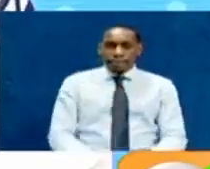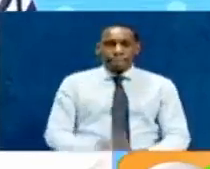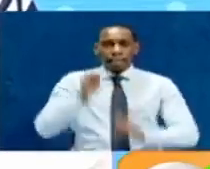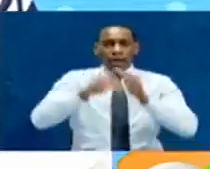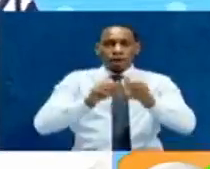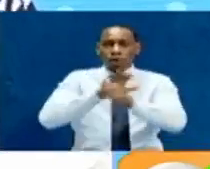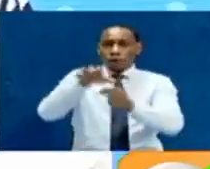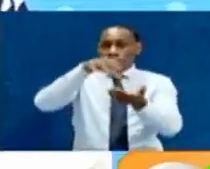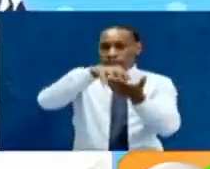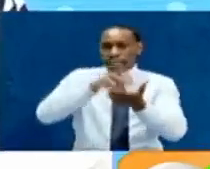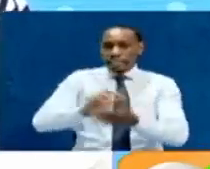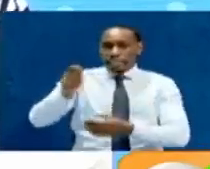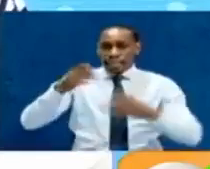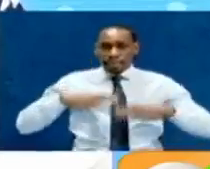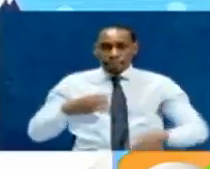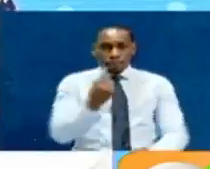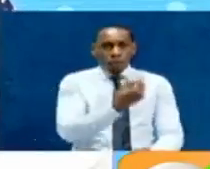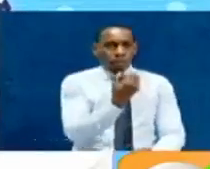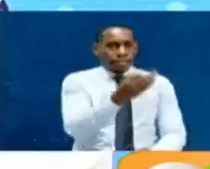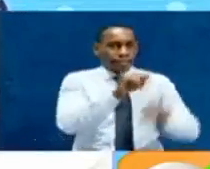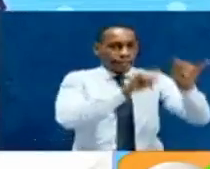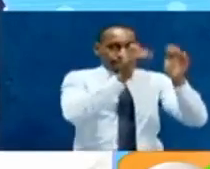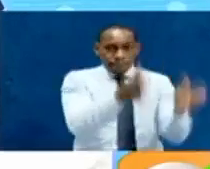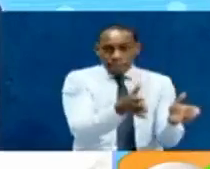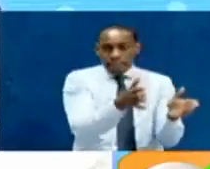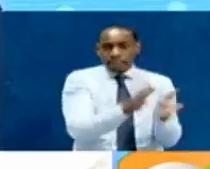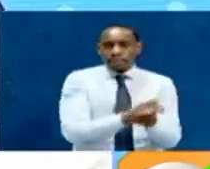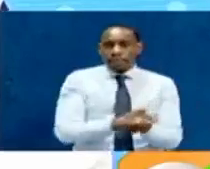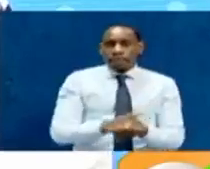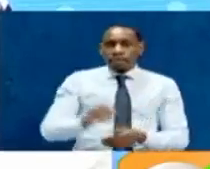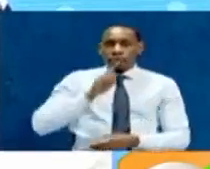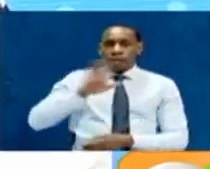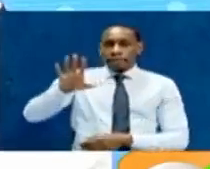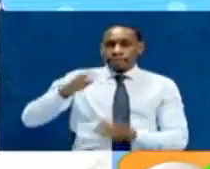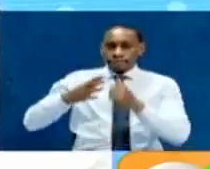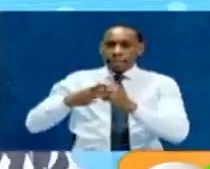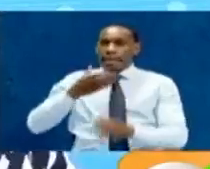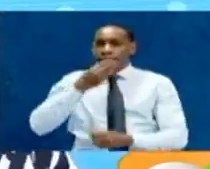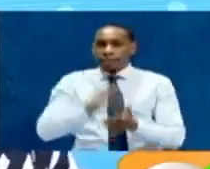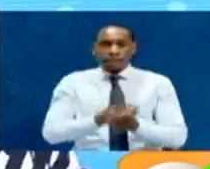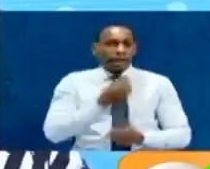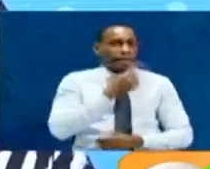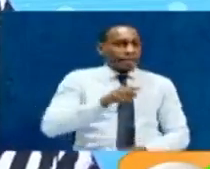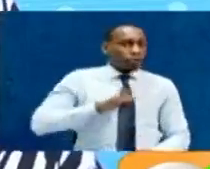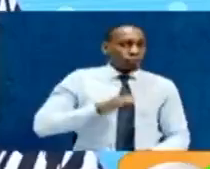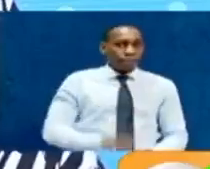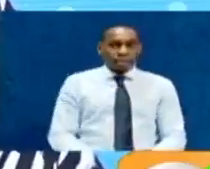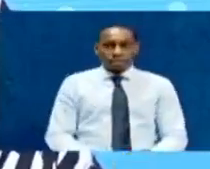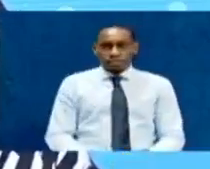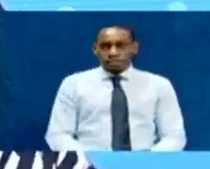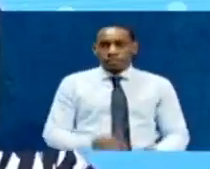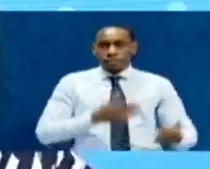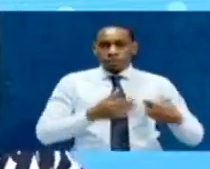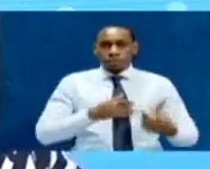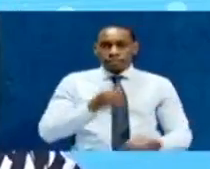All the positive cases are Kenyans, except three foreigners, 159 being male, 100 being female. And in